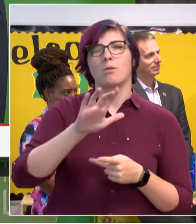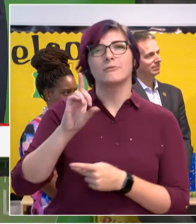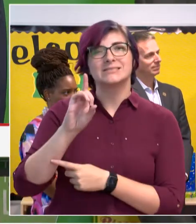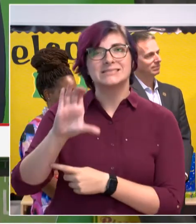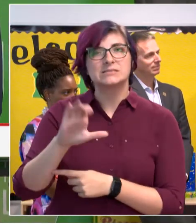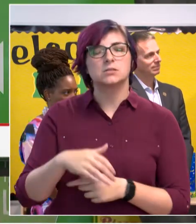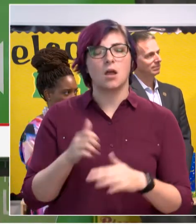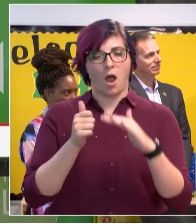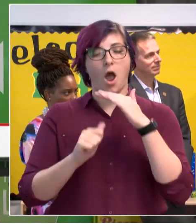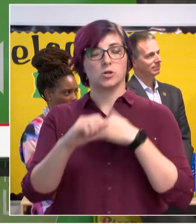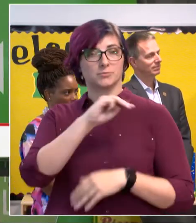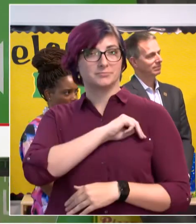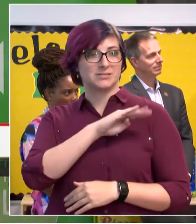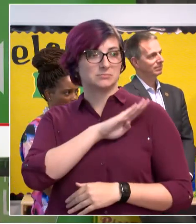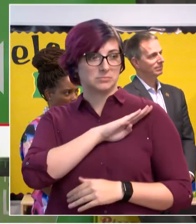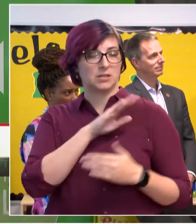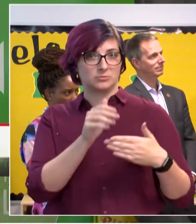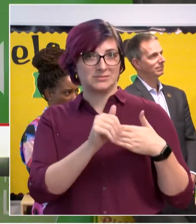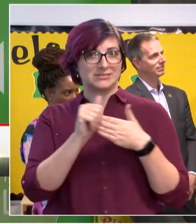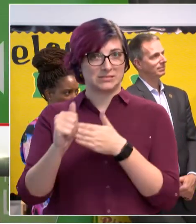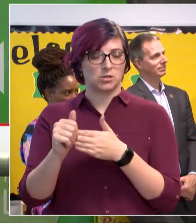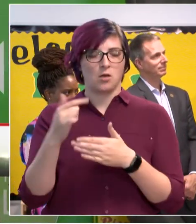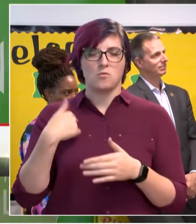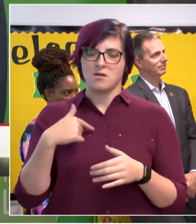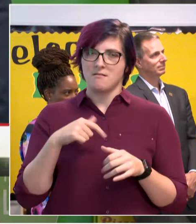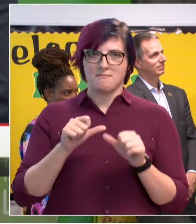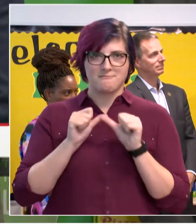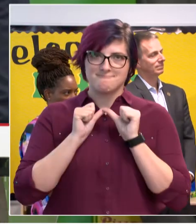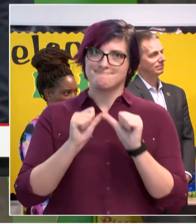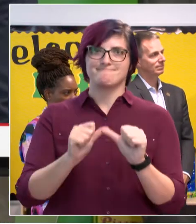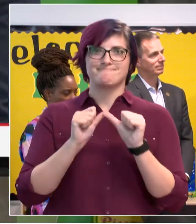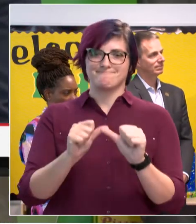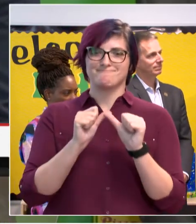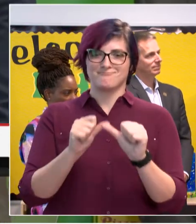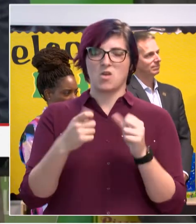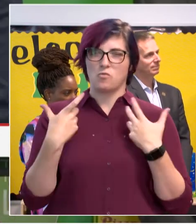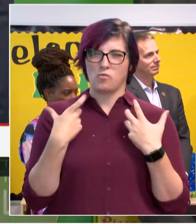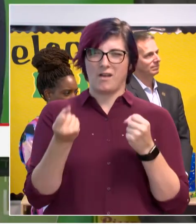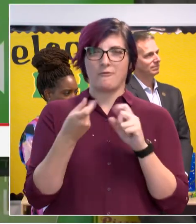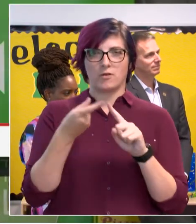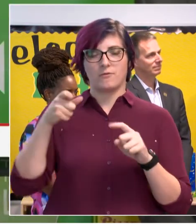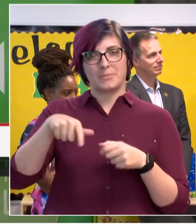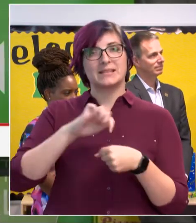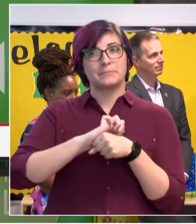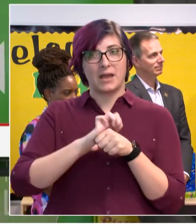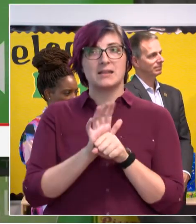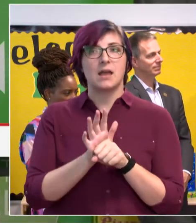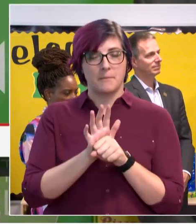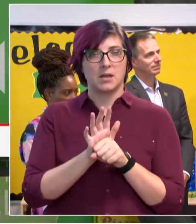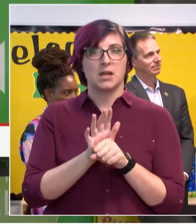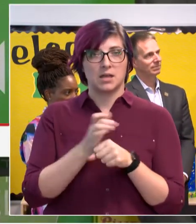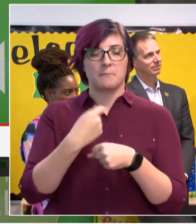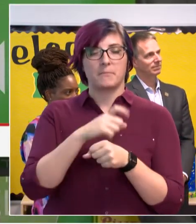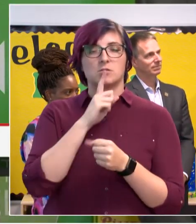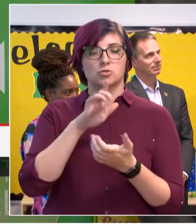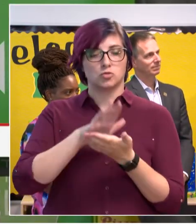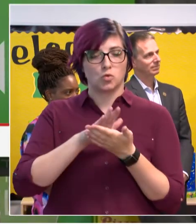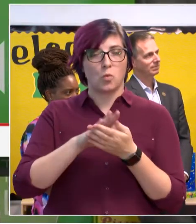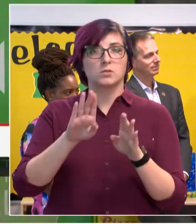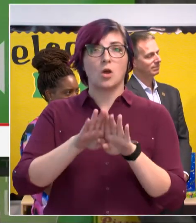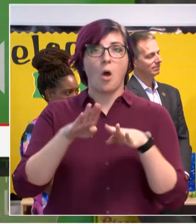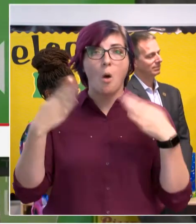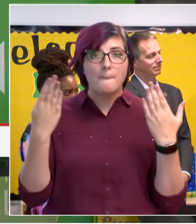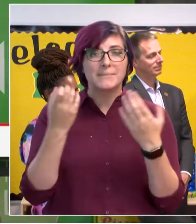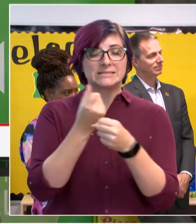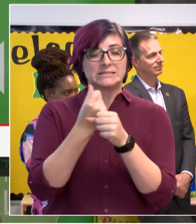under Mayor Bowser's leadership, we have been steadfast in recovering from this pandemic, keeping our school doors open and safe for learning,